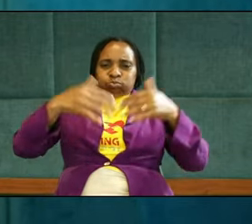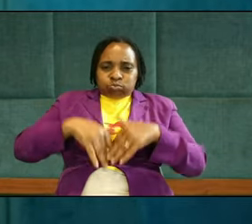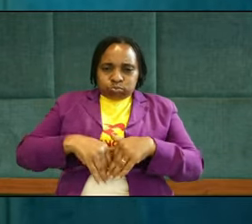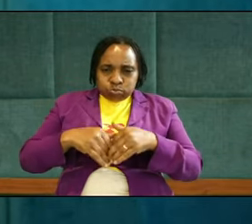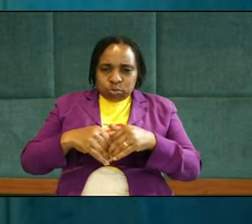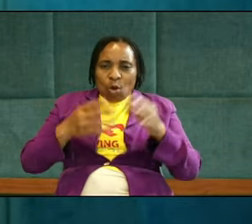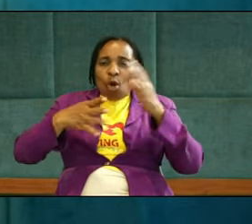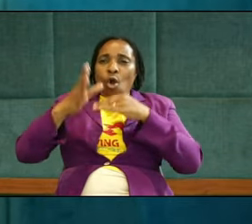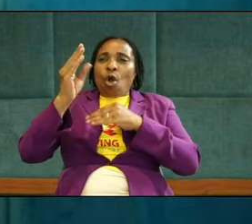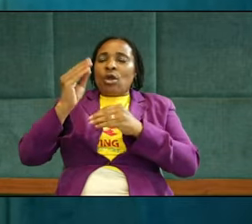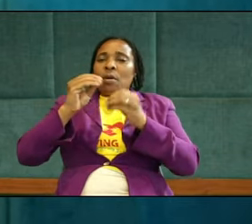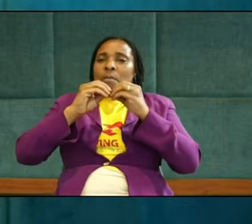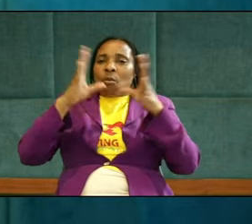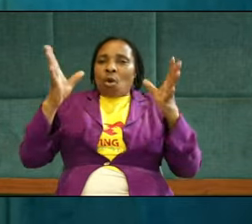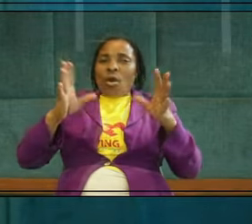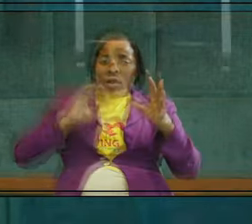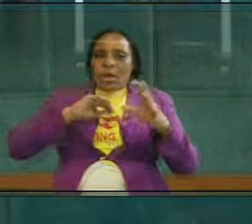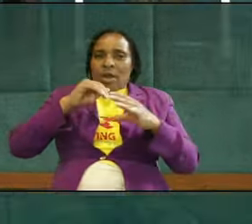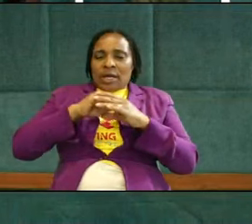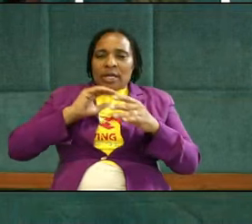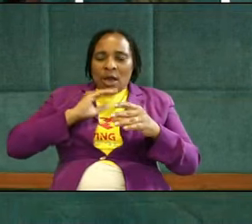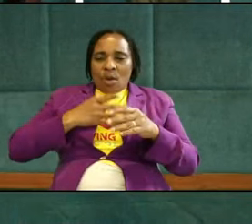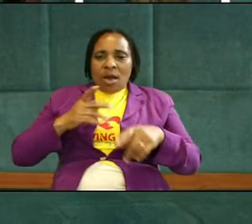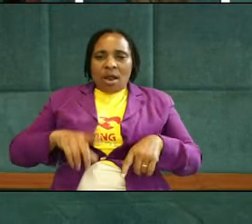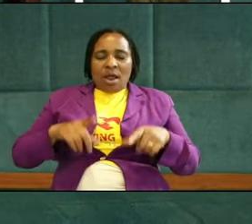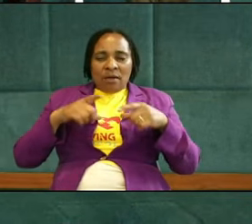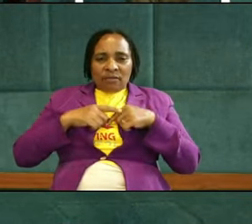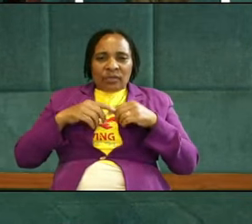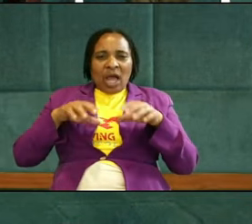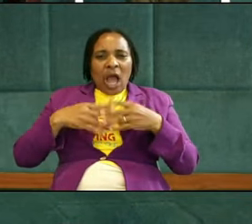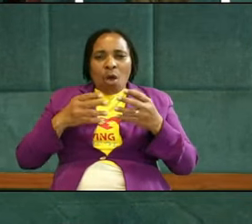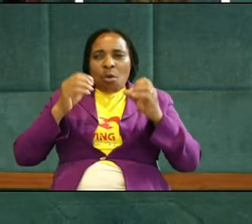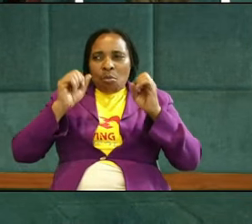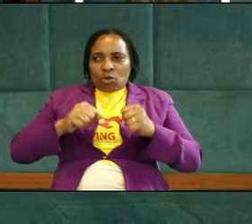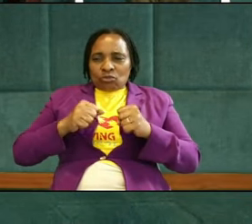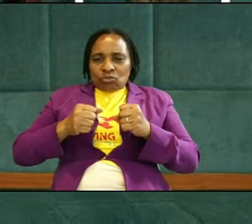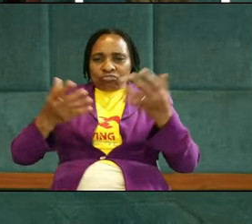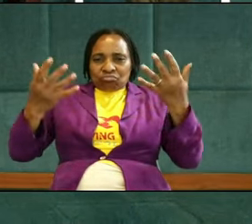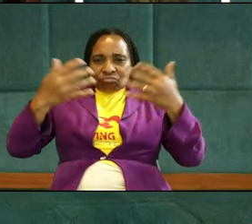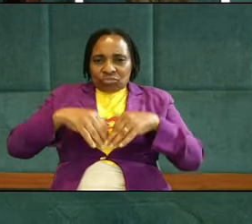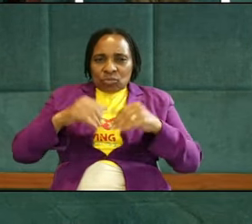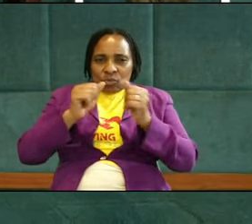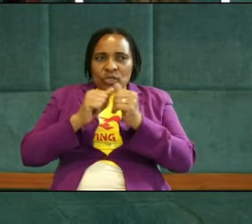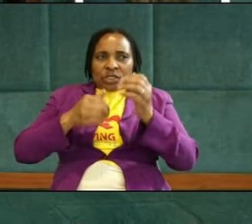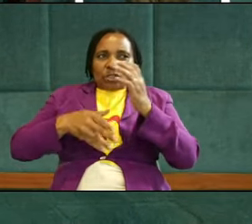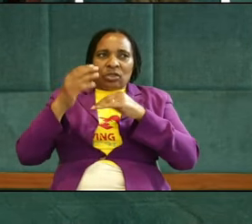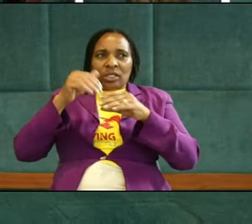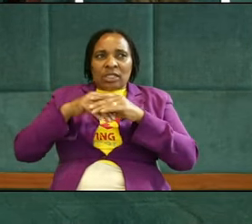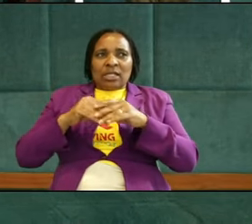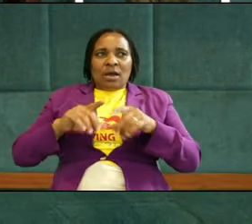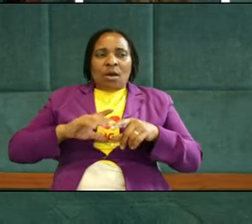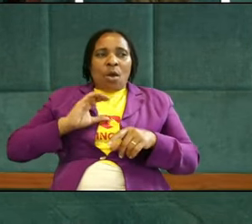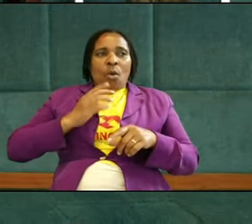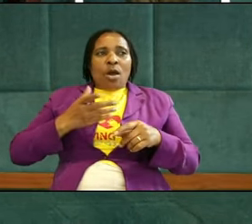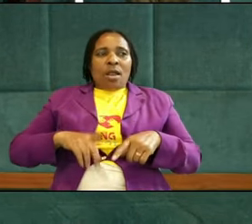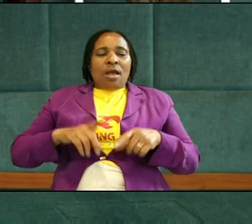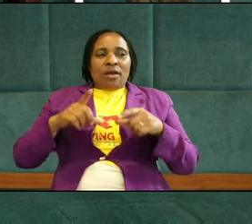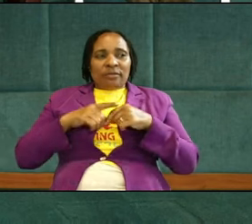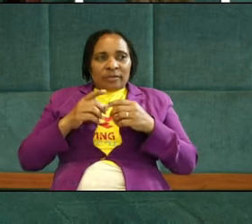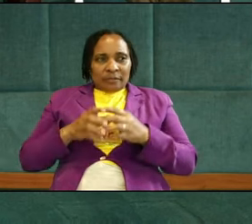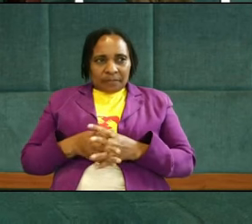our lives? Just get a few comments from you guys as we close up. How do you think we can integrate God into our lives, Michelle?